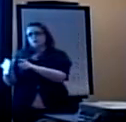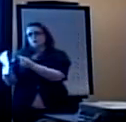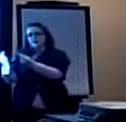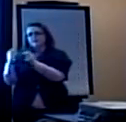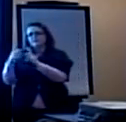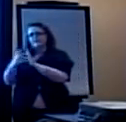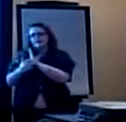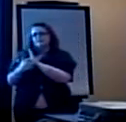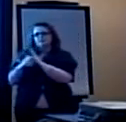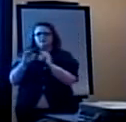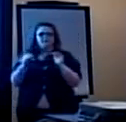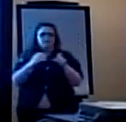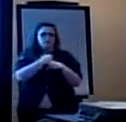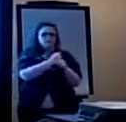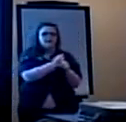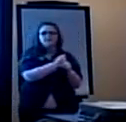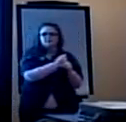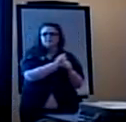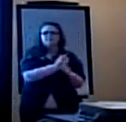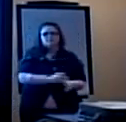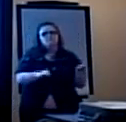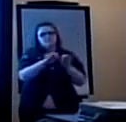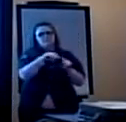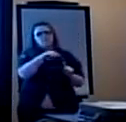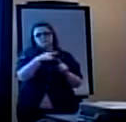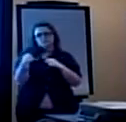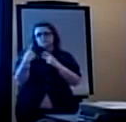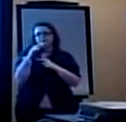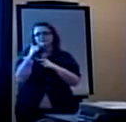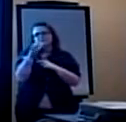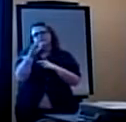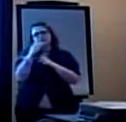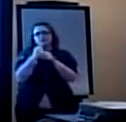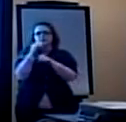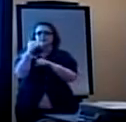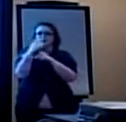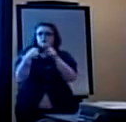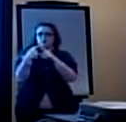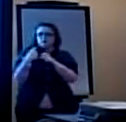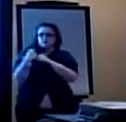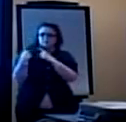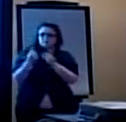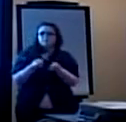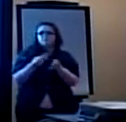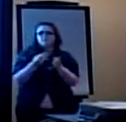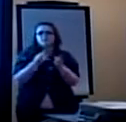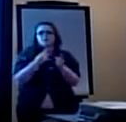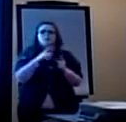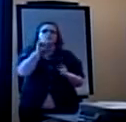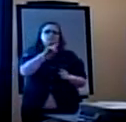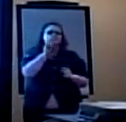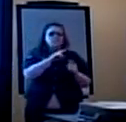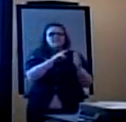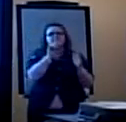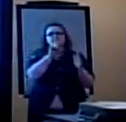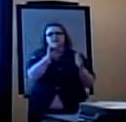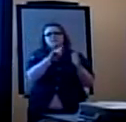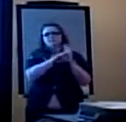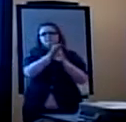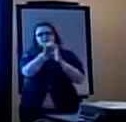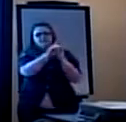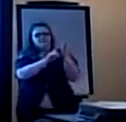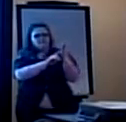something designers have been starting to use now over the past 5 to 10 years. They use mock-ups, so they make something that looks like a fake version, a